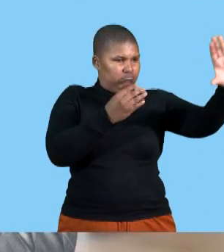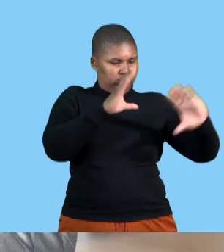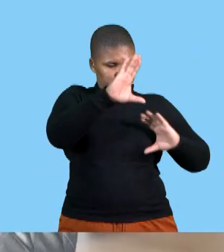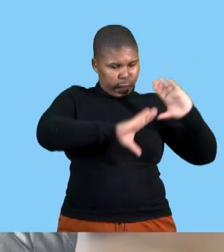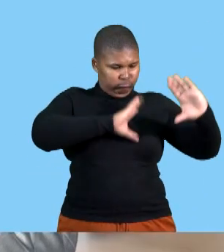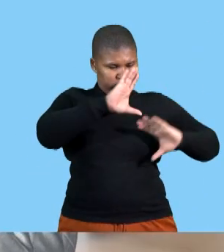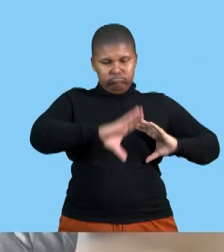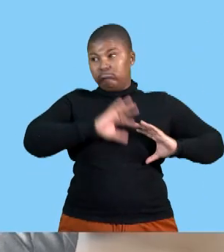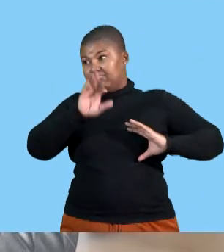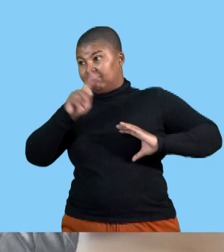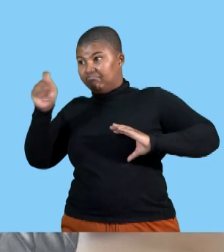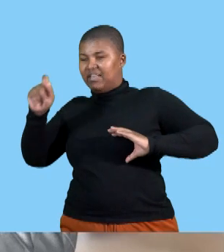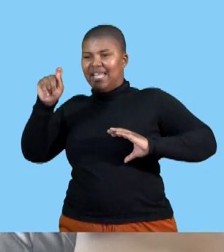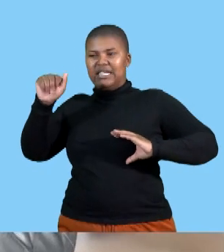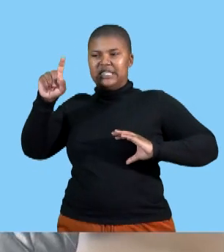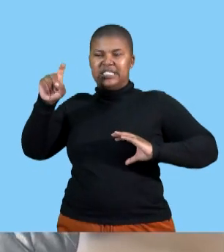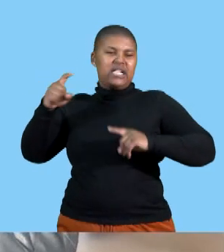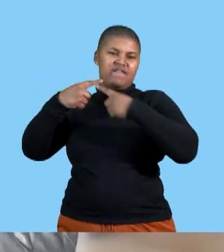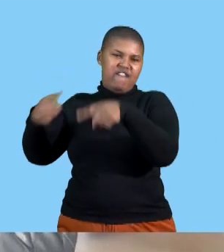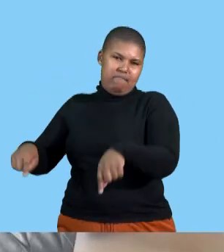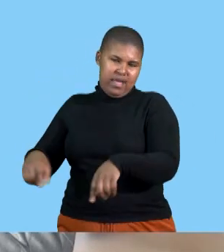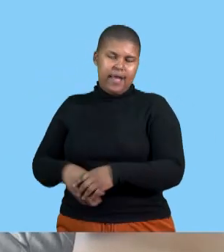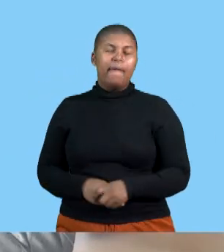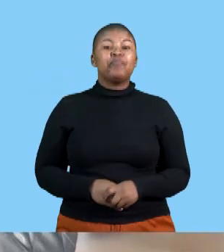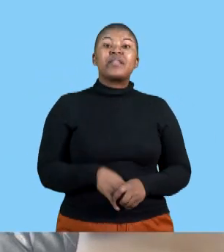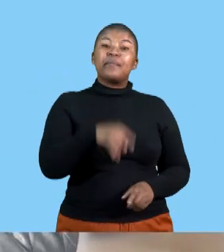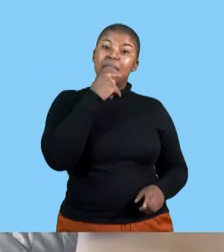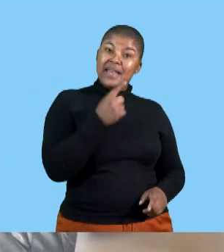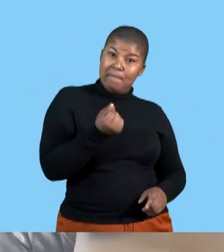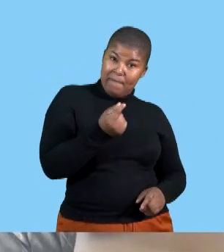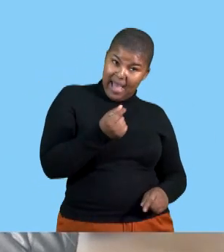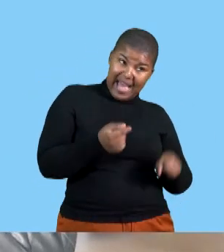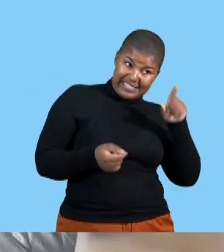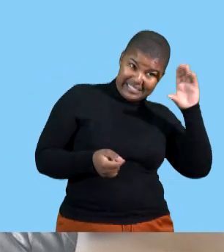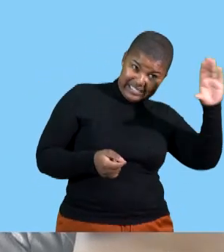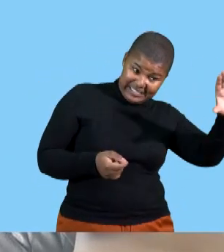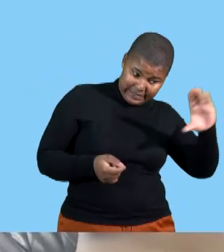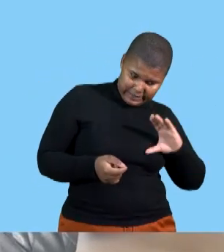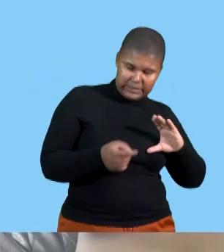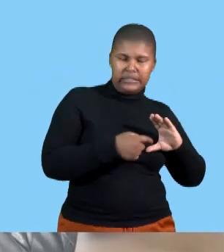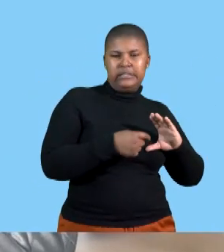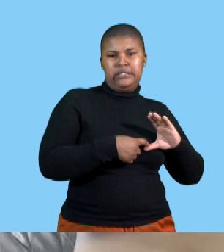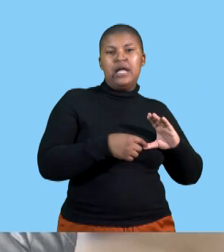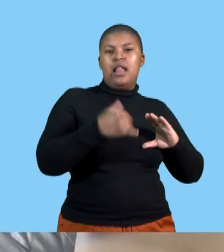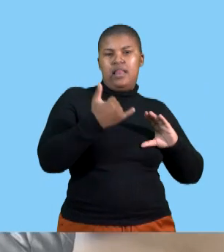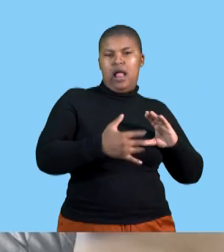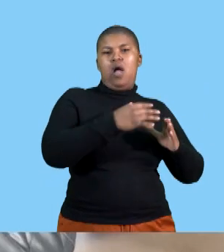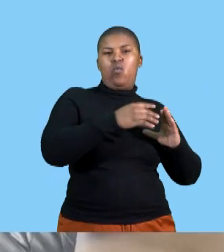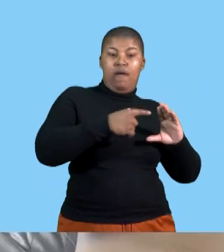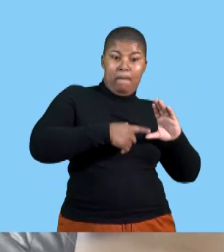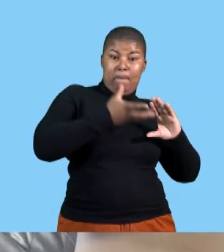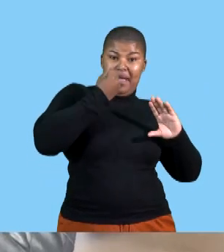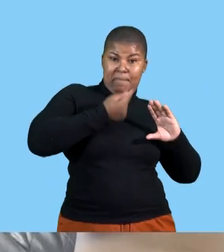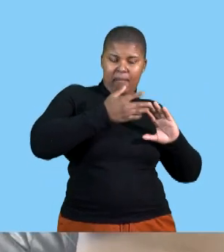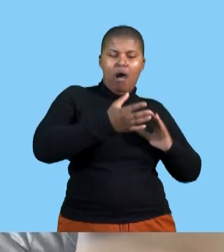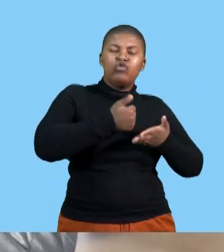non-profit company is not taxed. So that money can be used again to do what? To assist the non-profit company to be